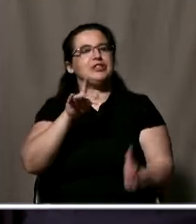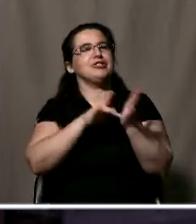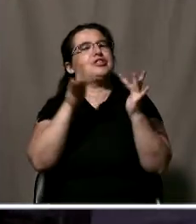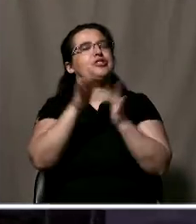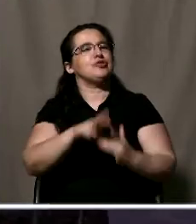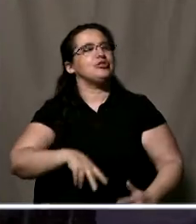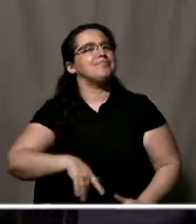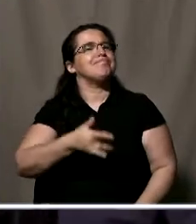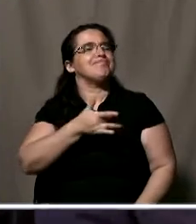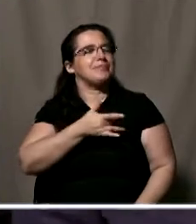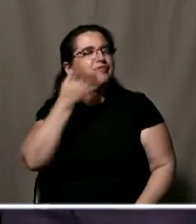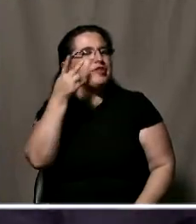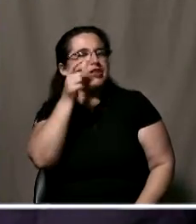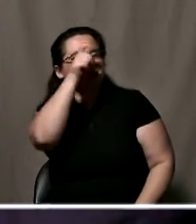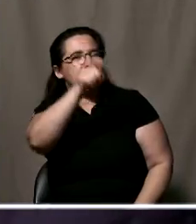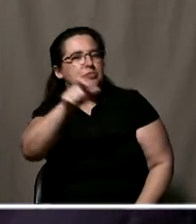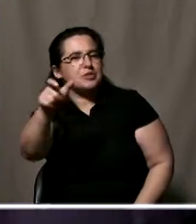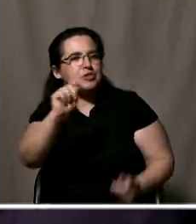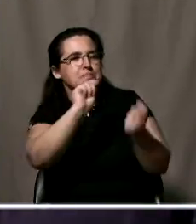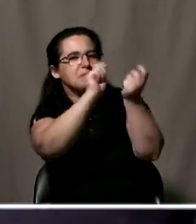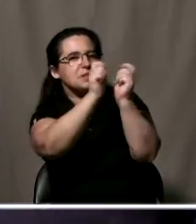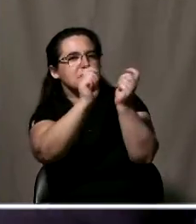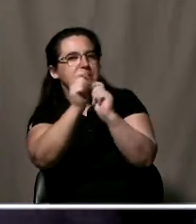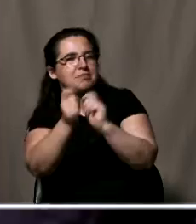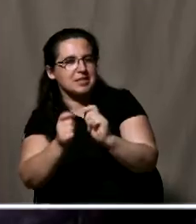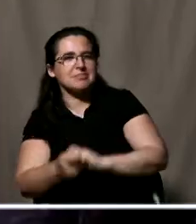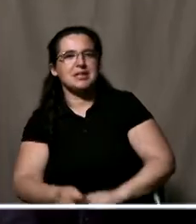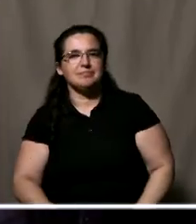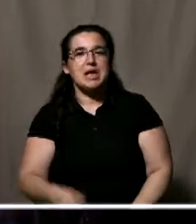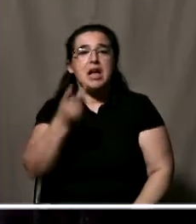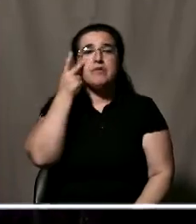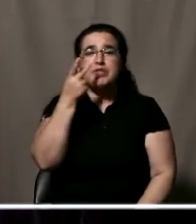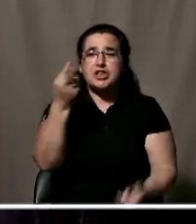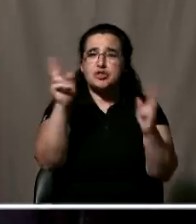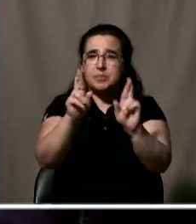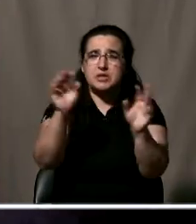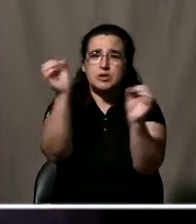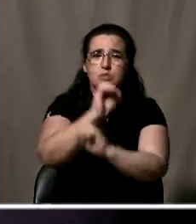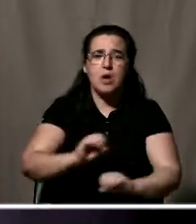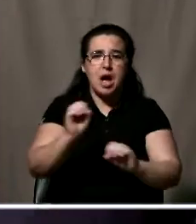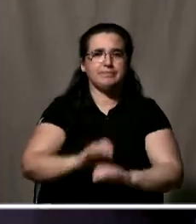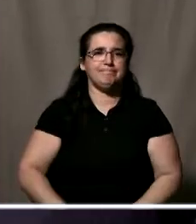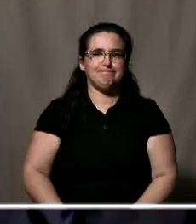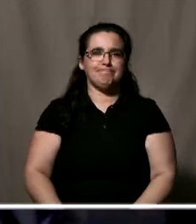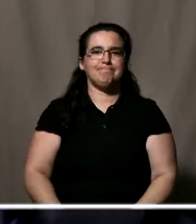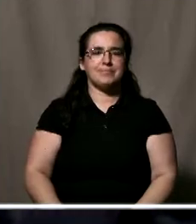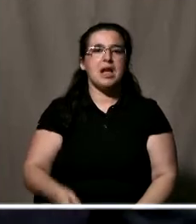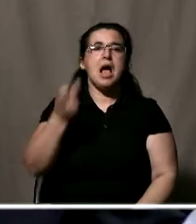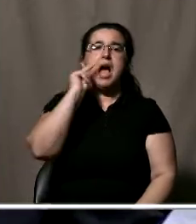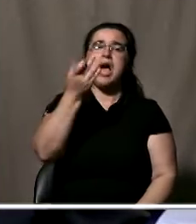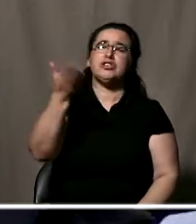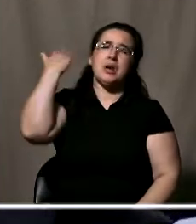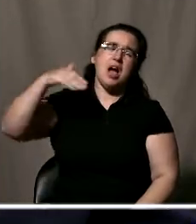Jesus tocou as vidas lives das pessoas. That have looked hopeless. Vidas muitas vezes sem esperança. Many years ago, há muitos anos atrás. I was